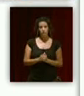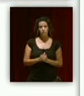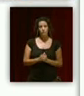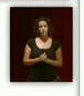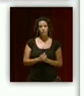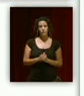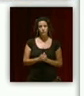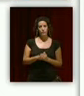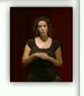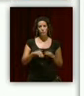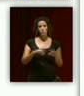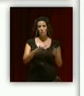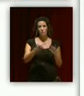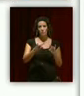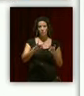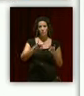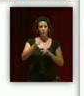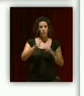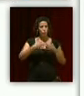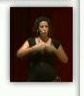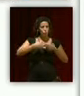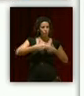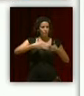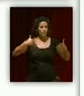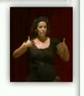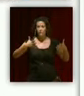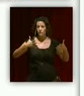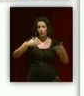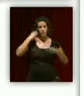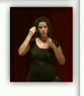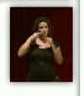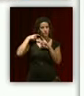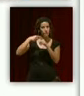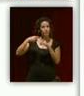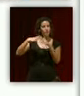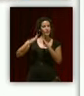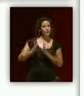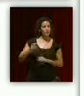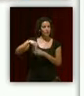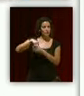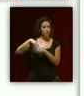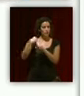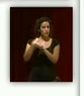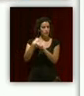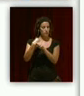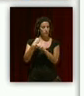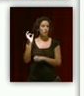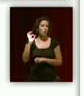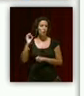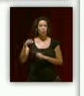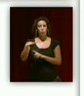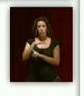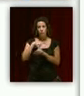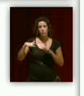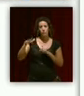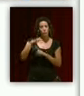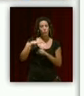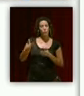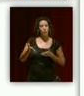to be used in the home environment. It is not an industrial robot. It is a robot to be used at